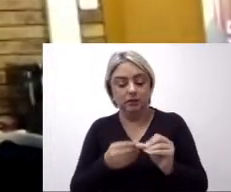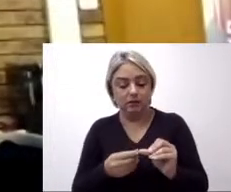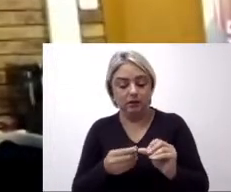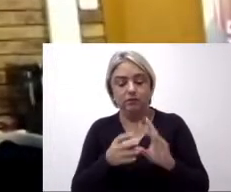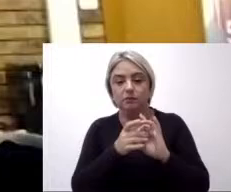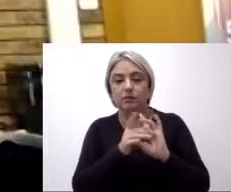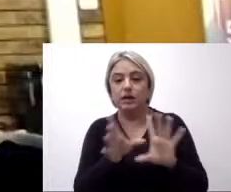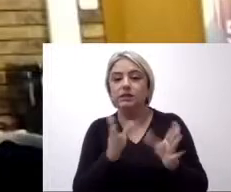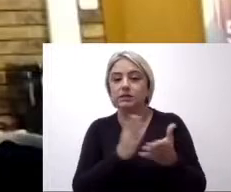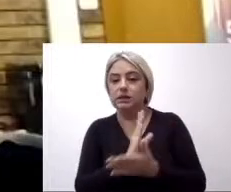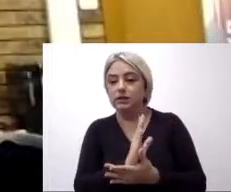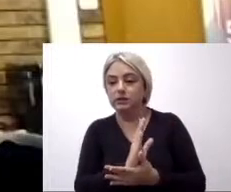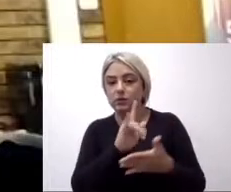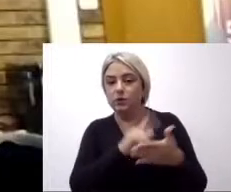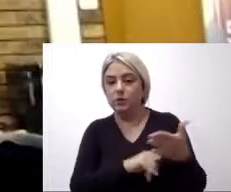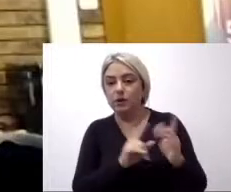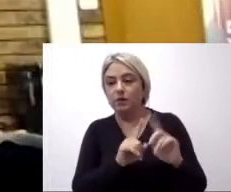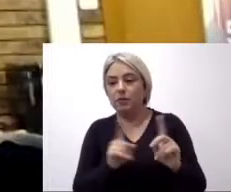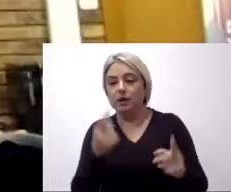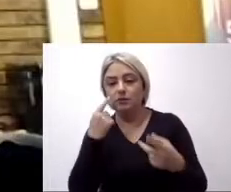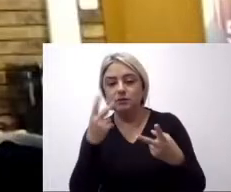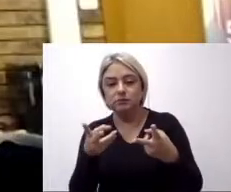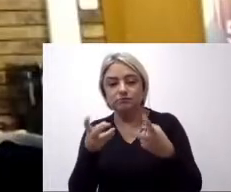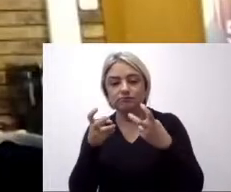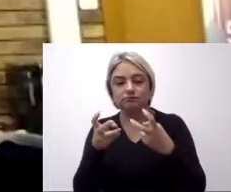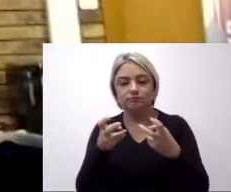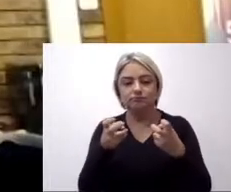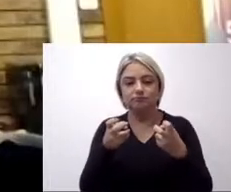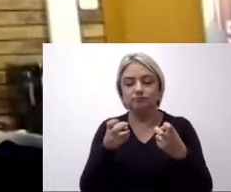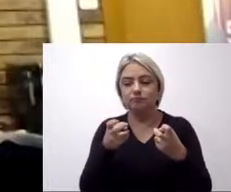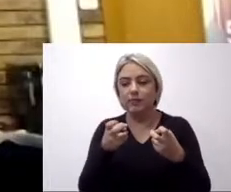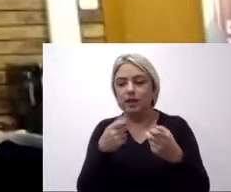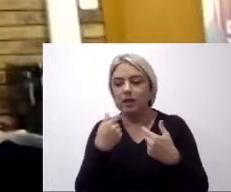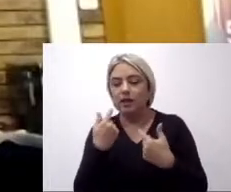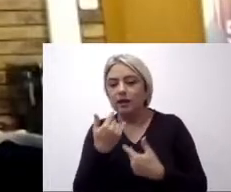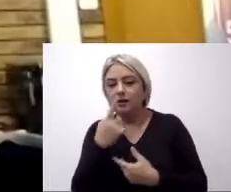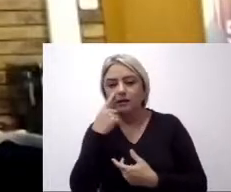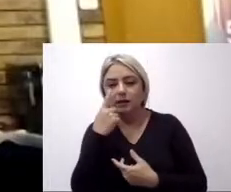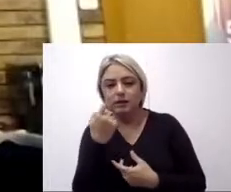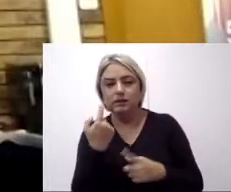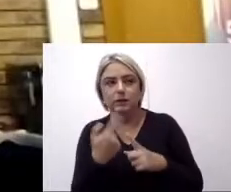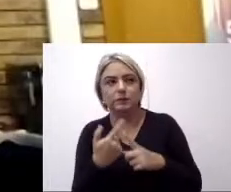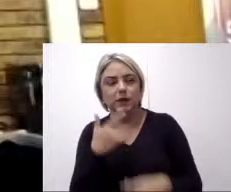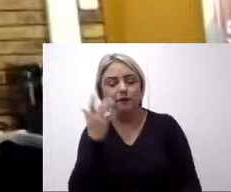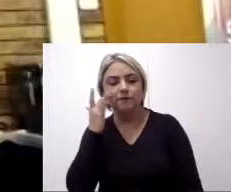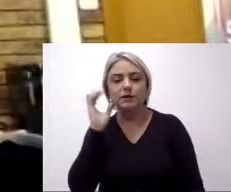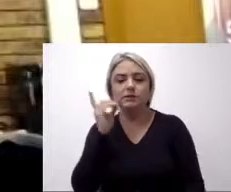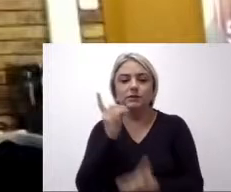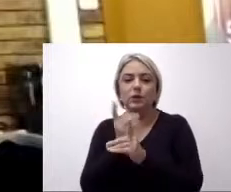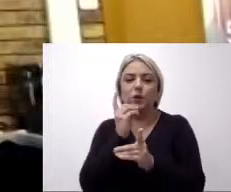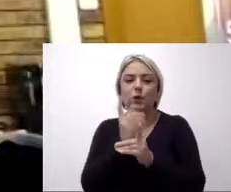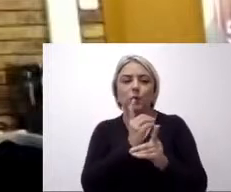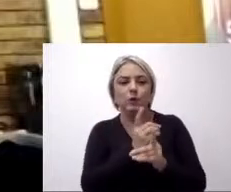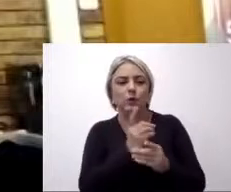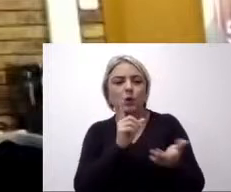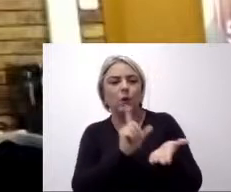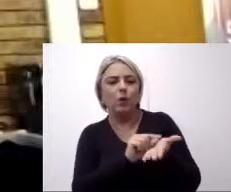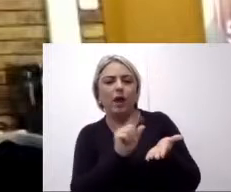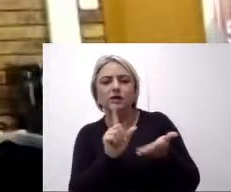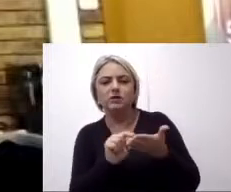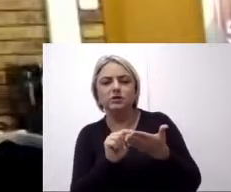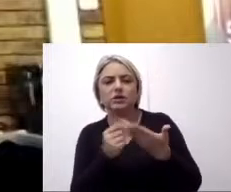But when you observe, it was funny because you find easily some article in the newspaper. So it means